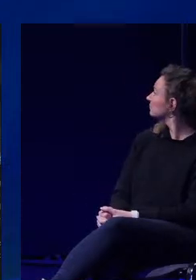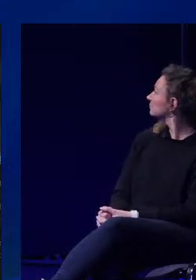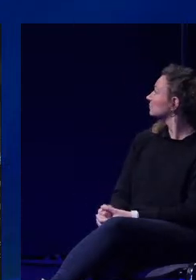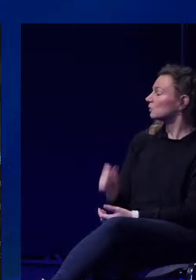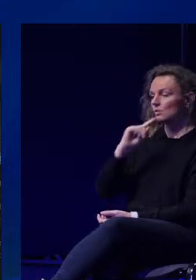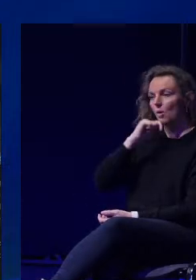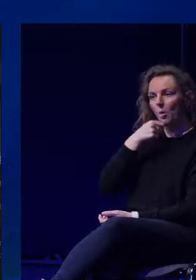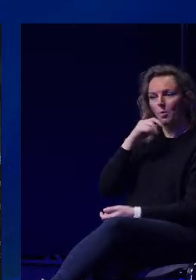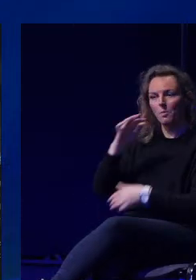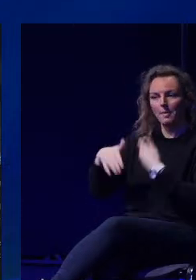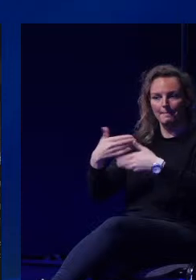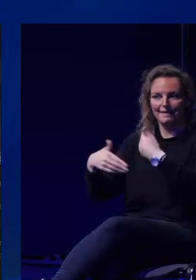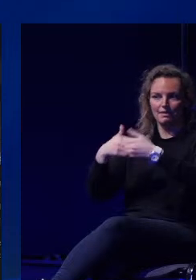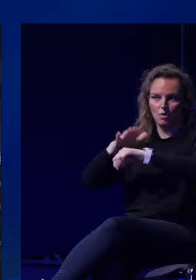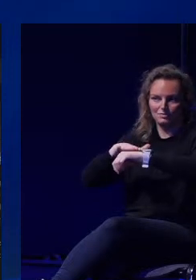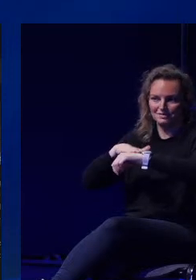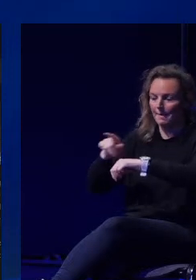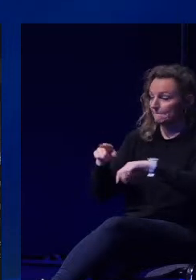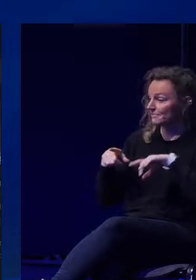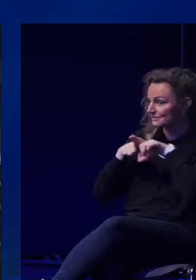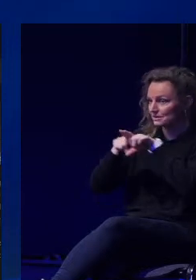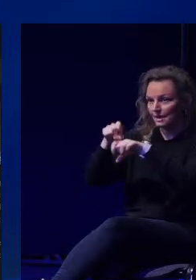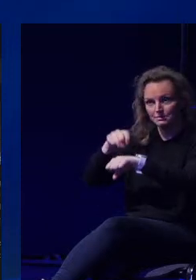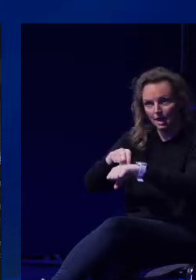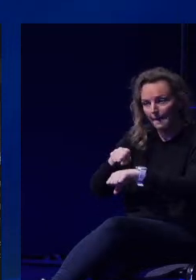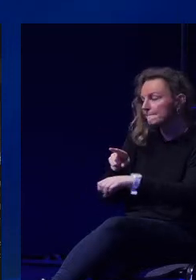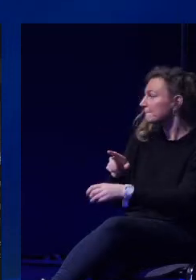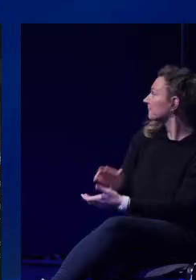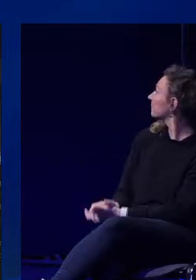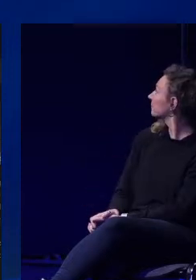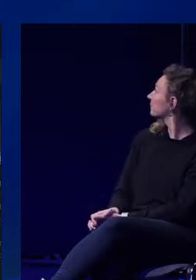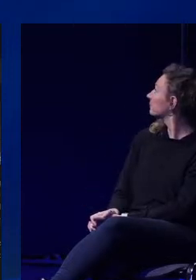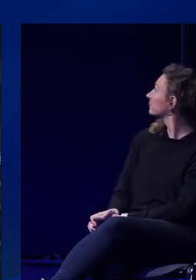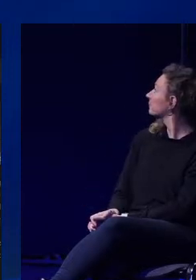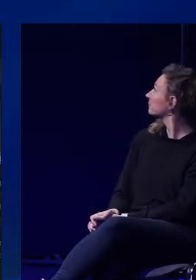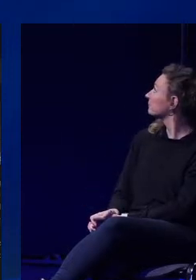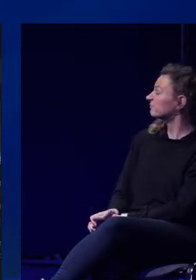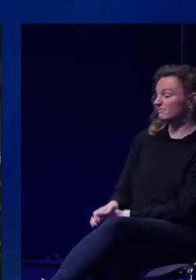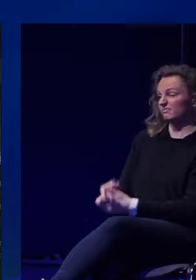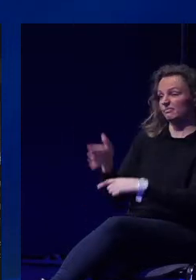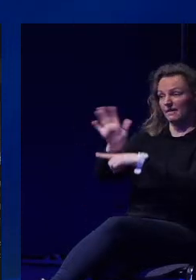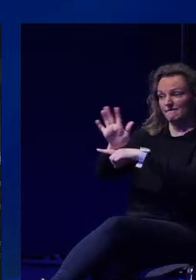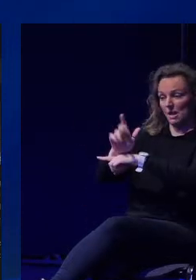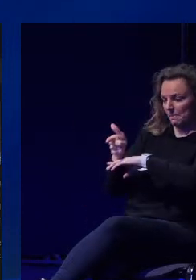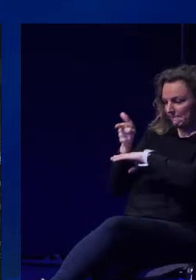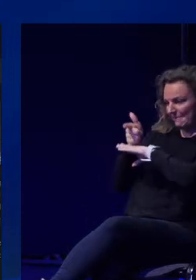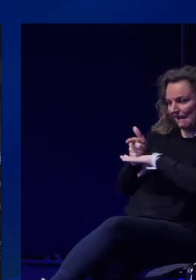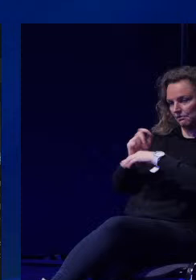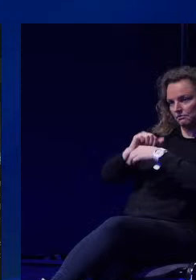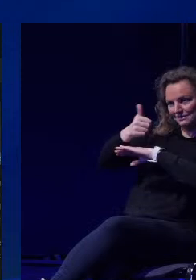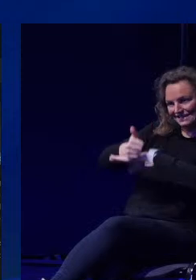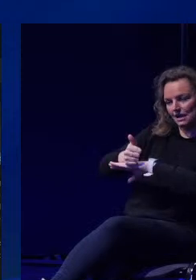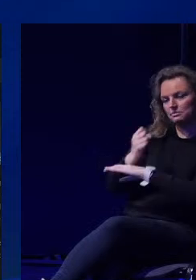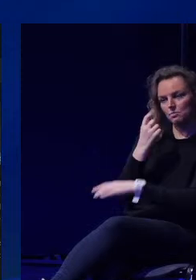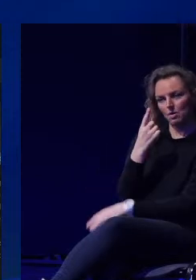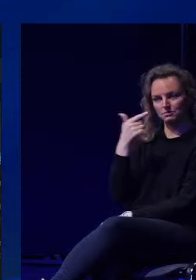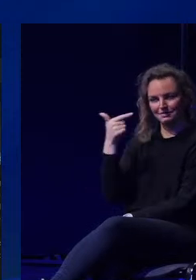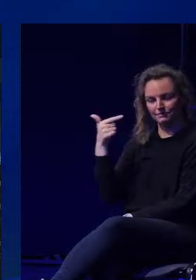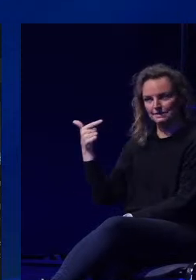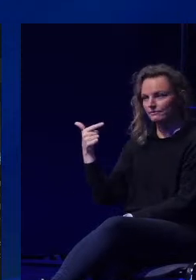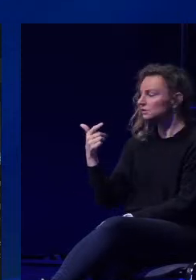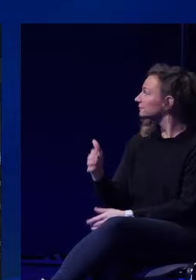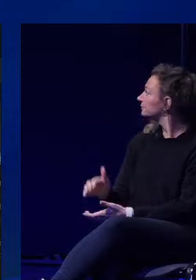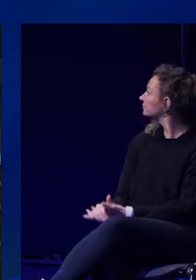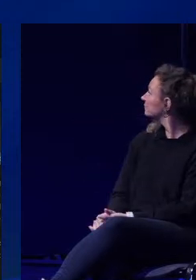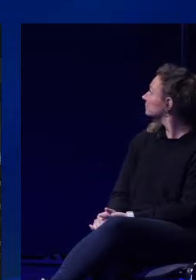there. Then, right, so in the same time, the film back is set. This is like a 177. Just